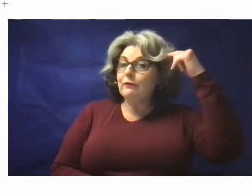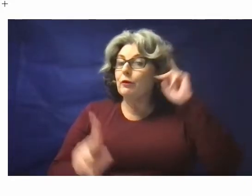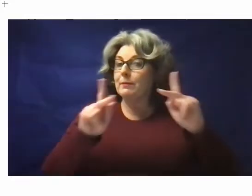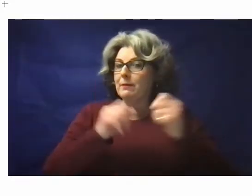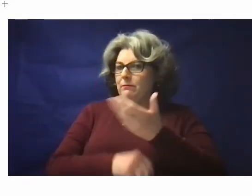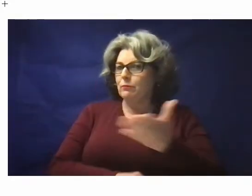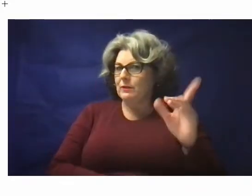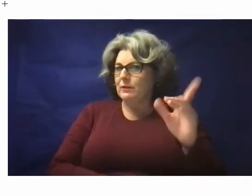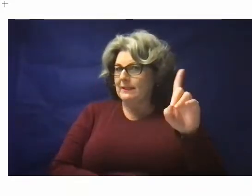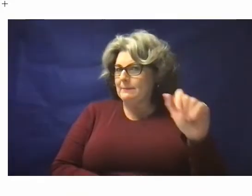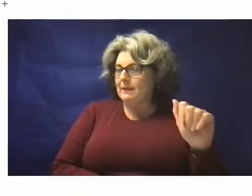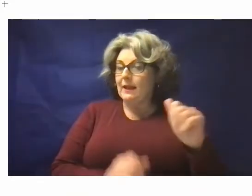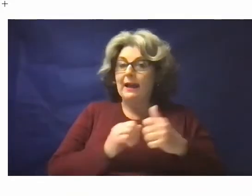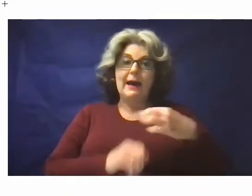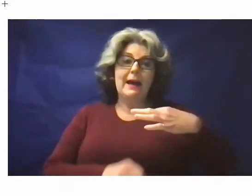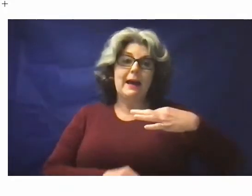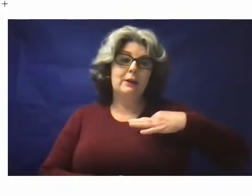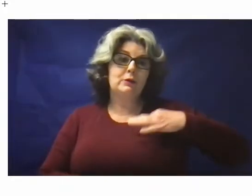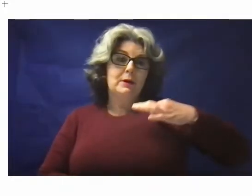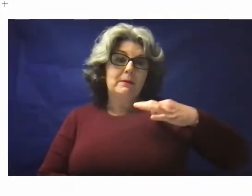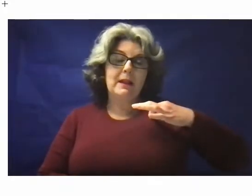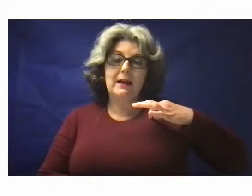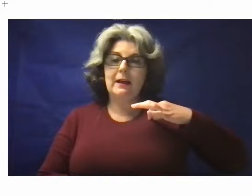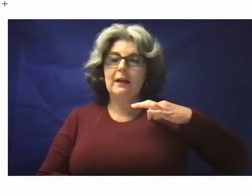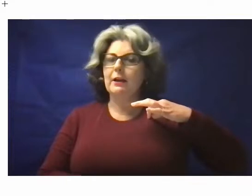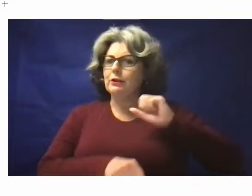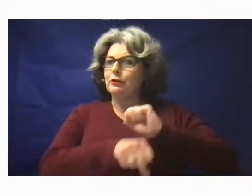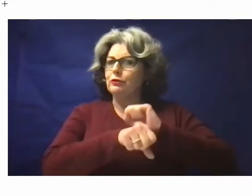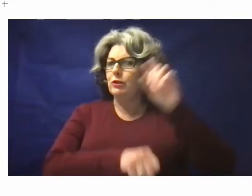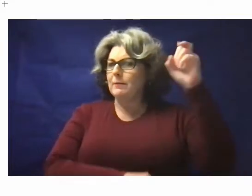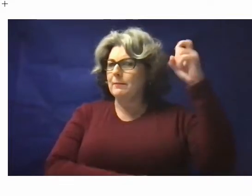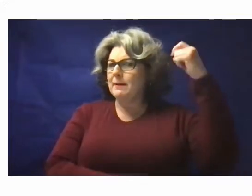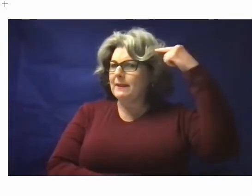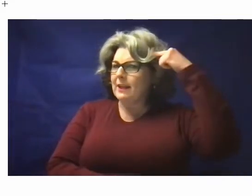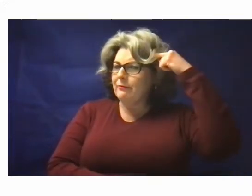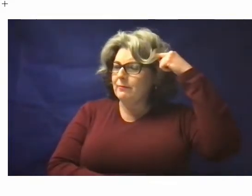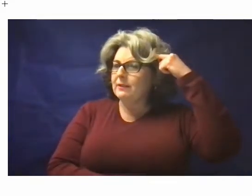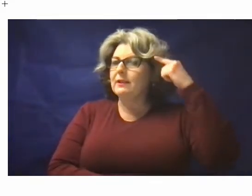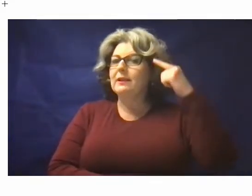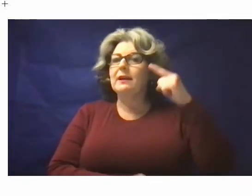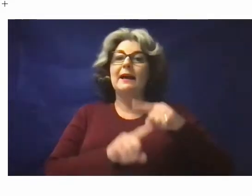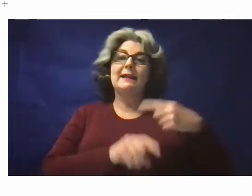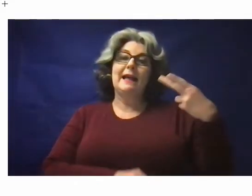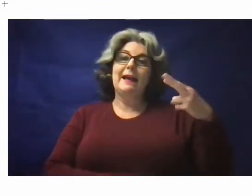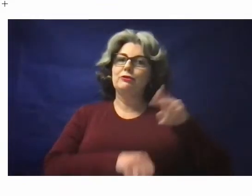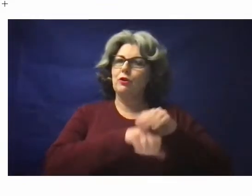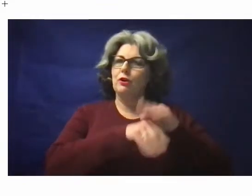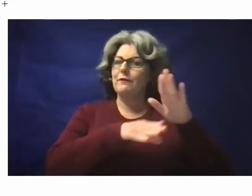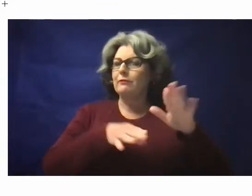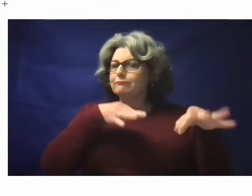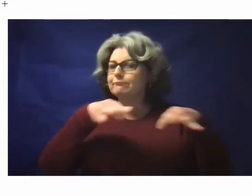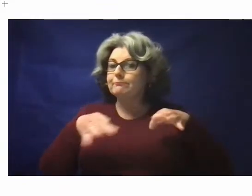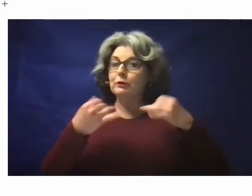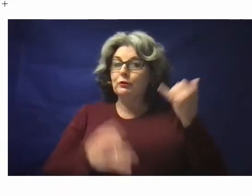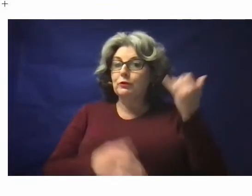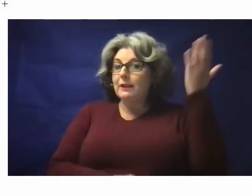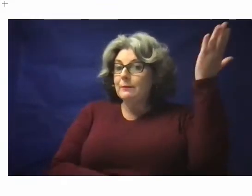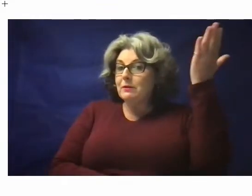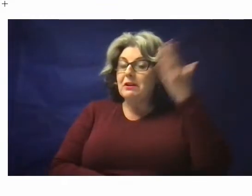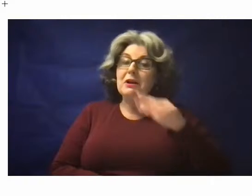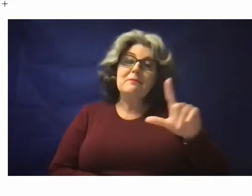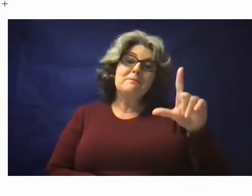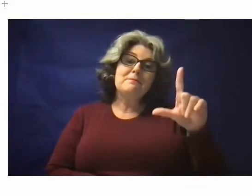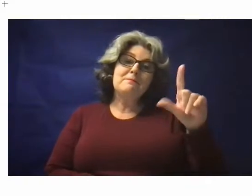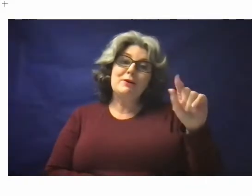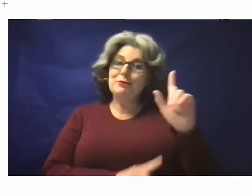how to apply to federal government jobs and to share some tips as an HR advisor. And the presentation will be about 20 minutes. And